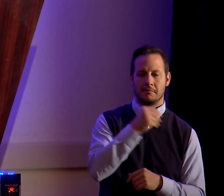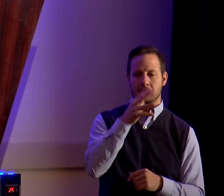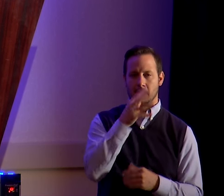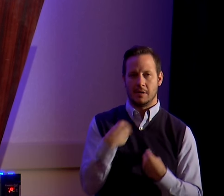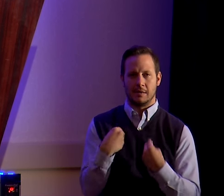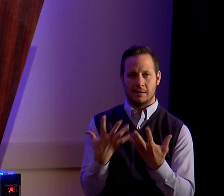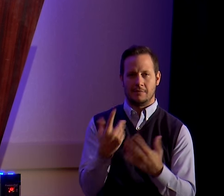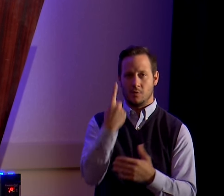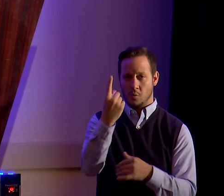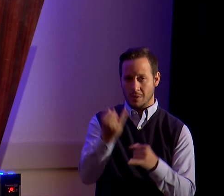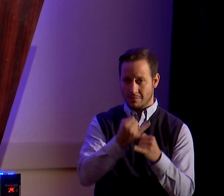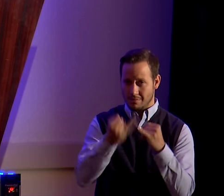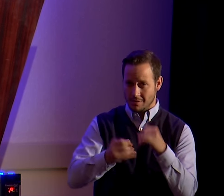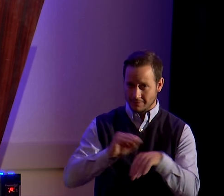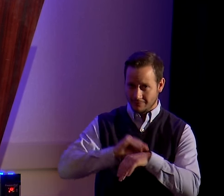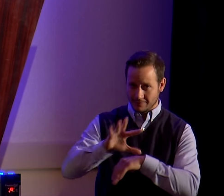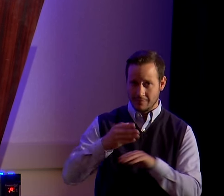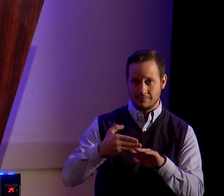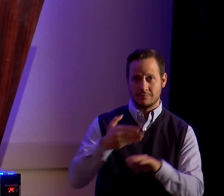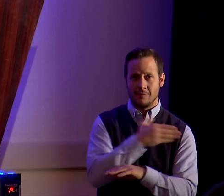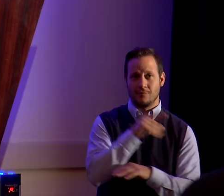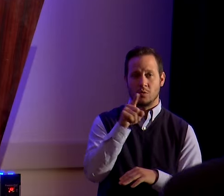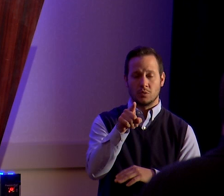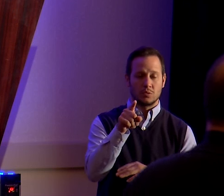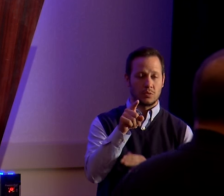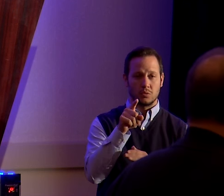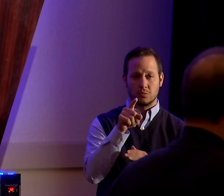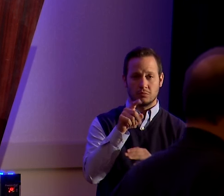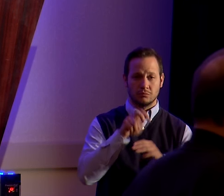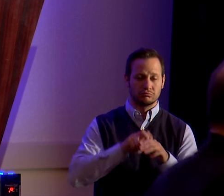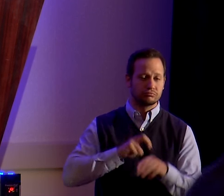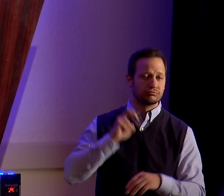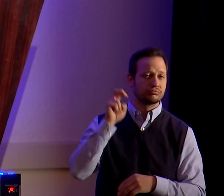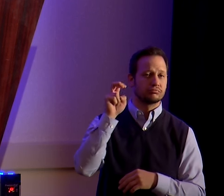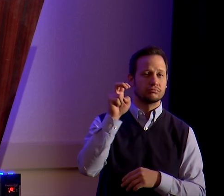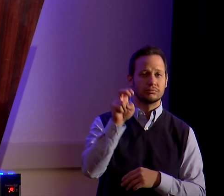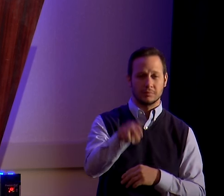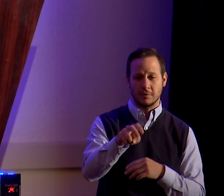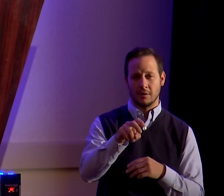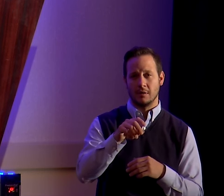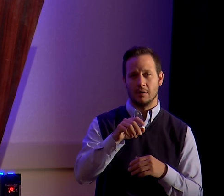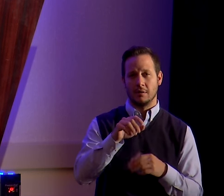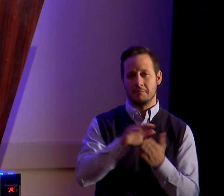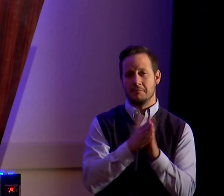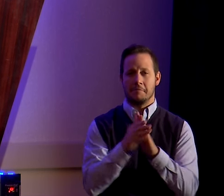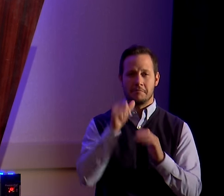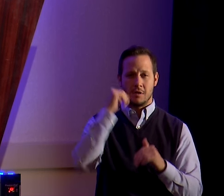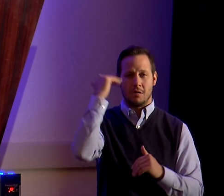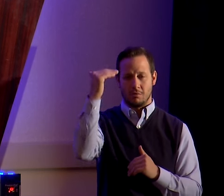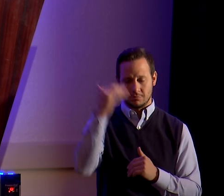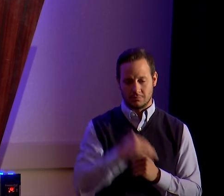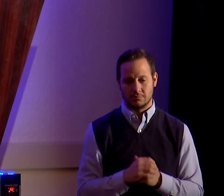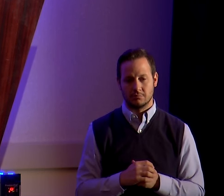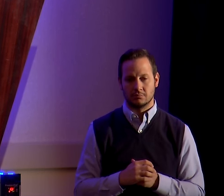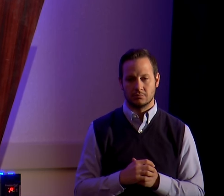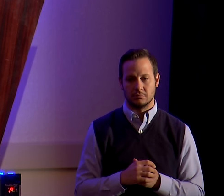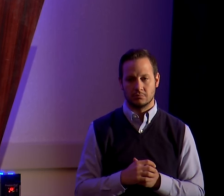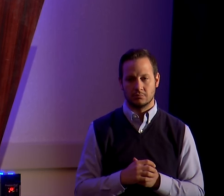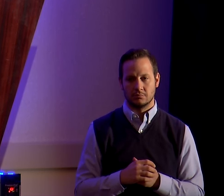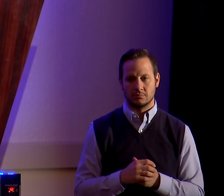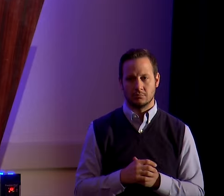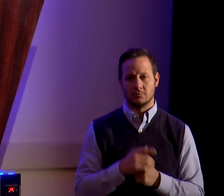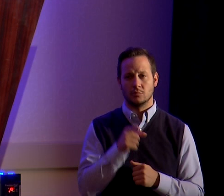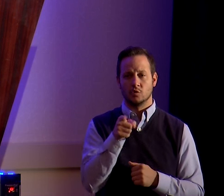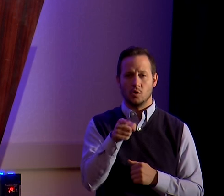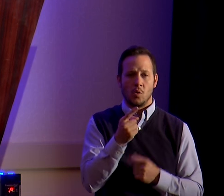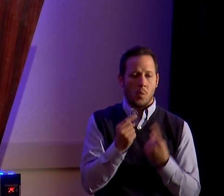one last advice before you launch yourself into adulthood. You may just be one